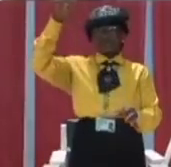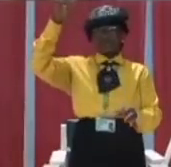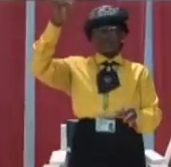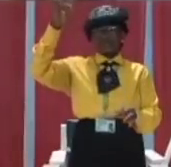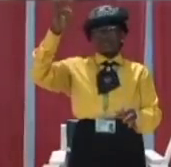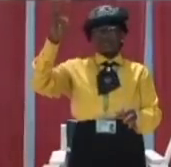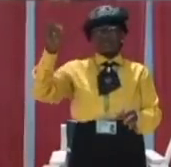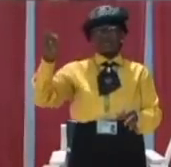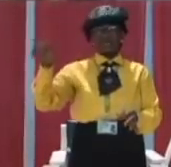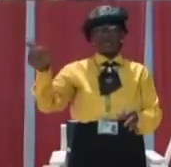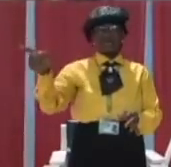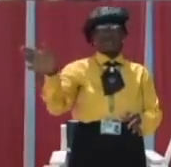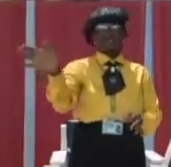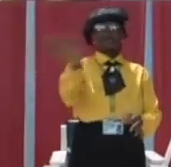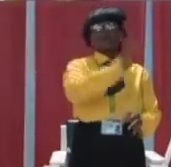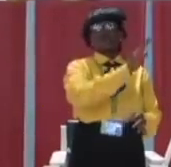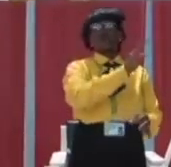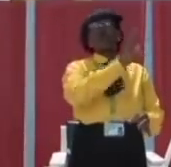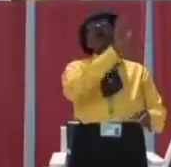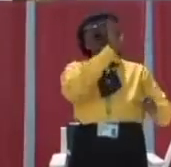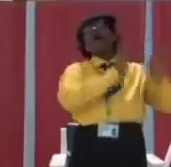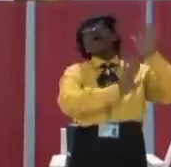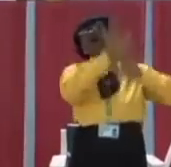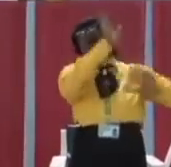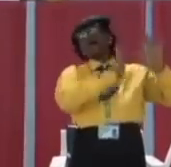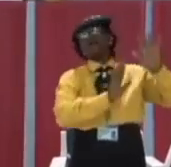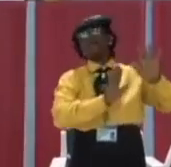your siege is over permanently.